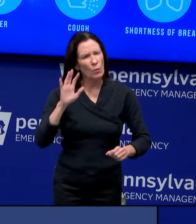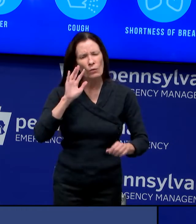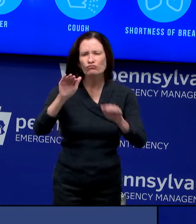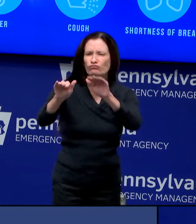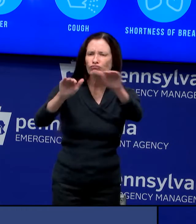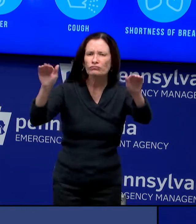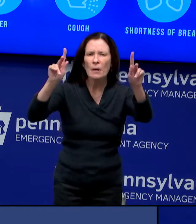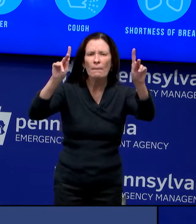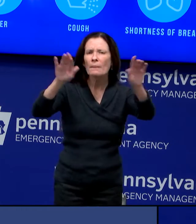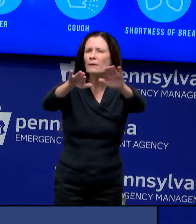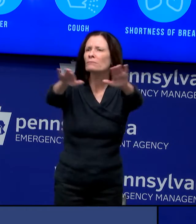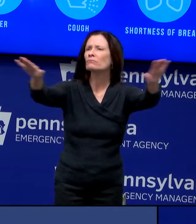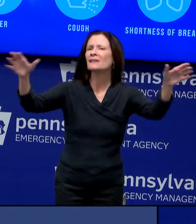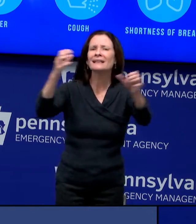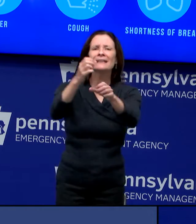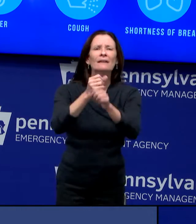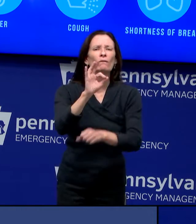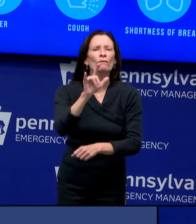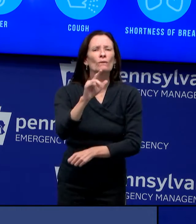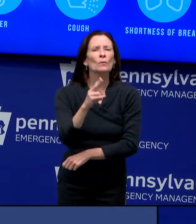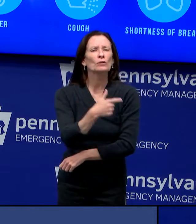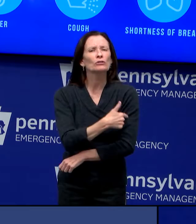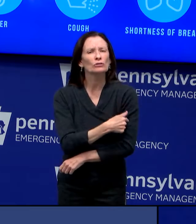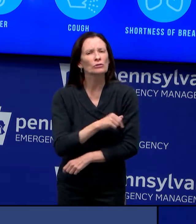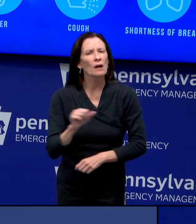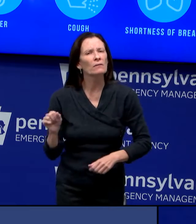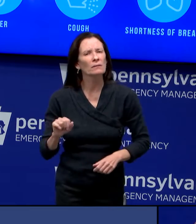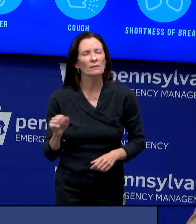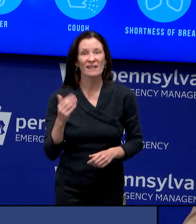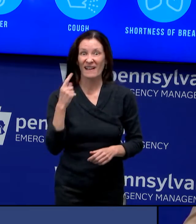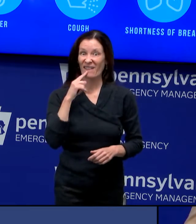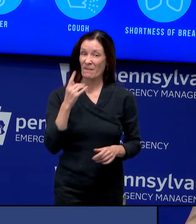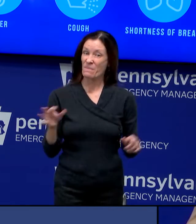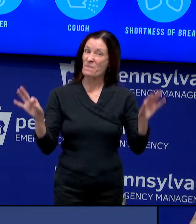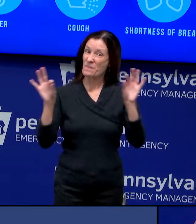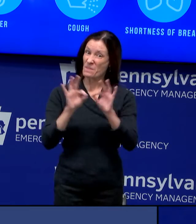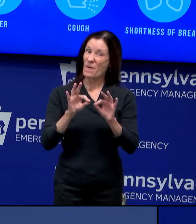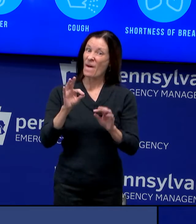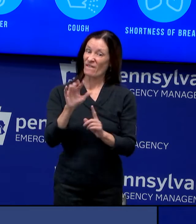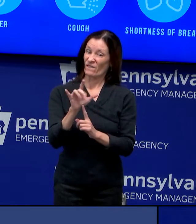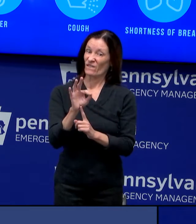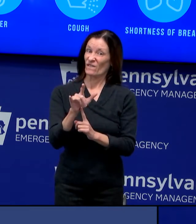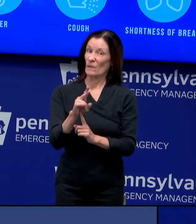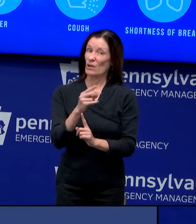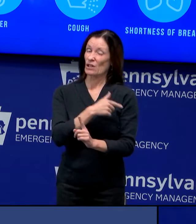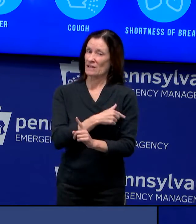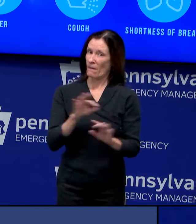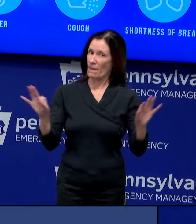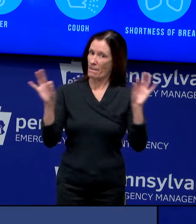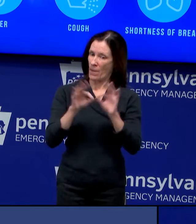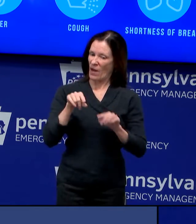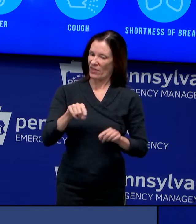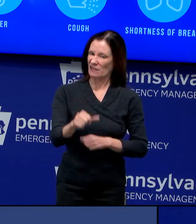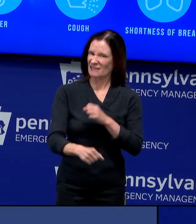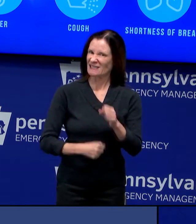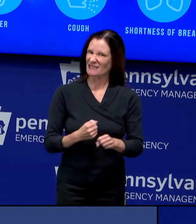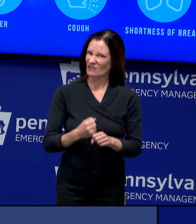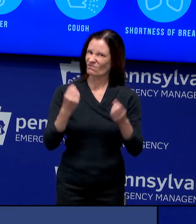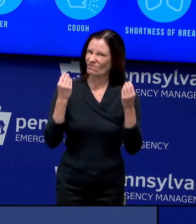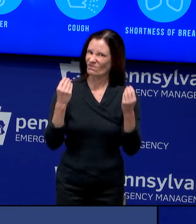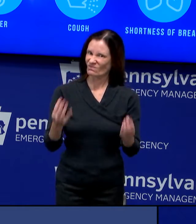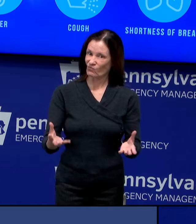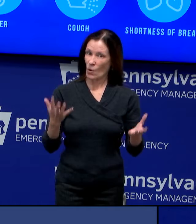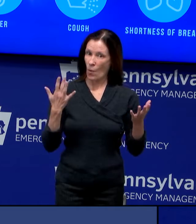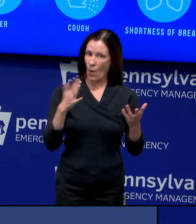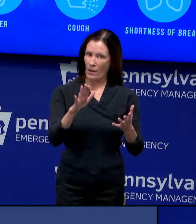be particularly important this year, even more important than usual, for people to get the flu vaccine so that they are strong enough to be